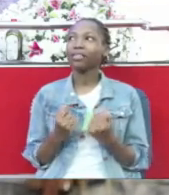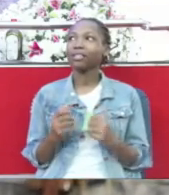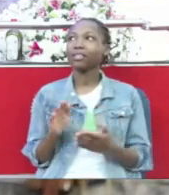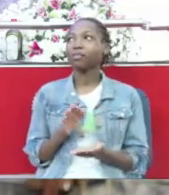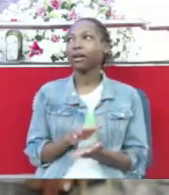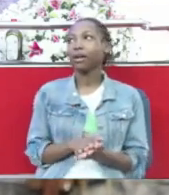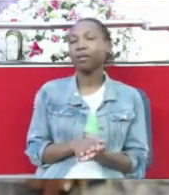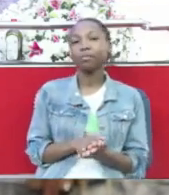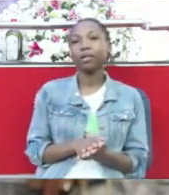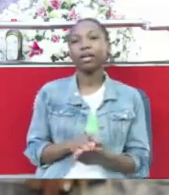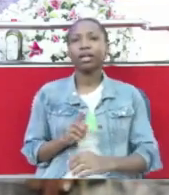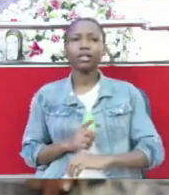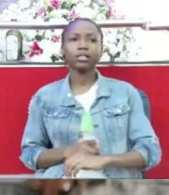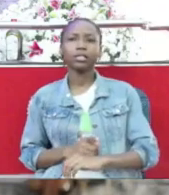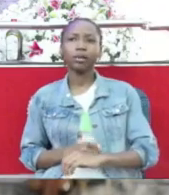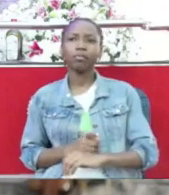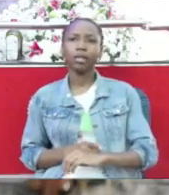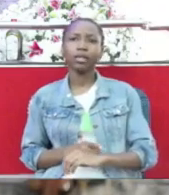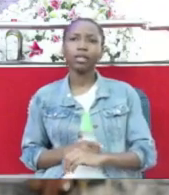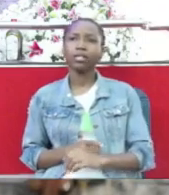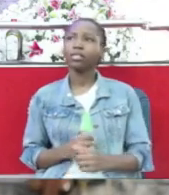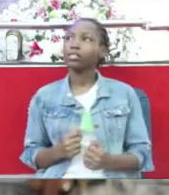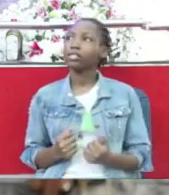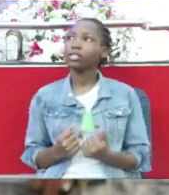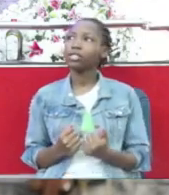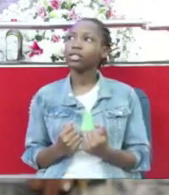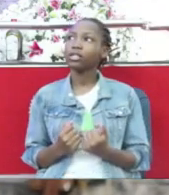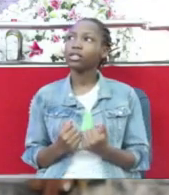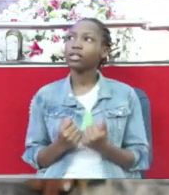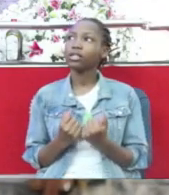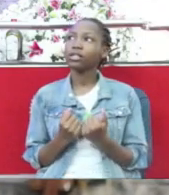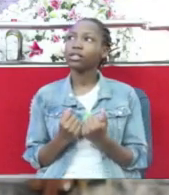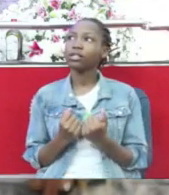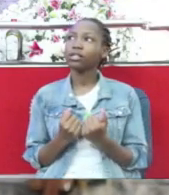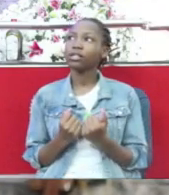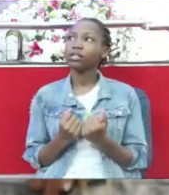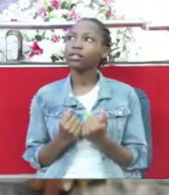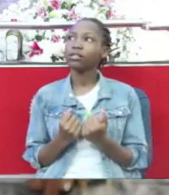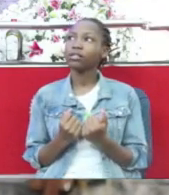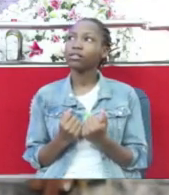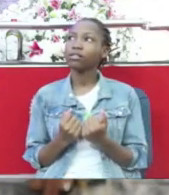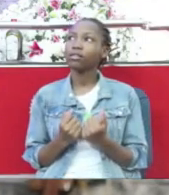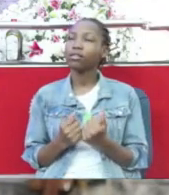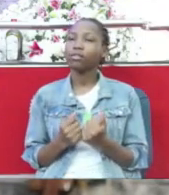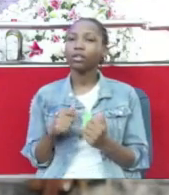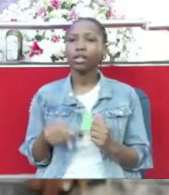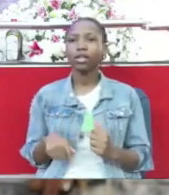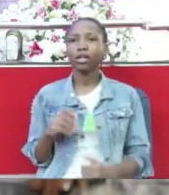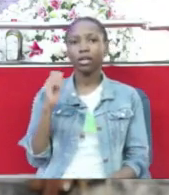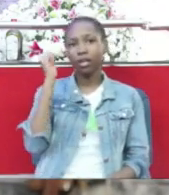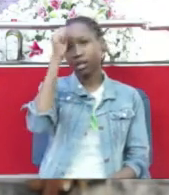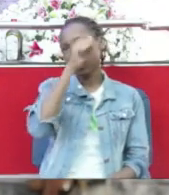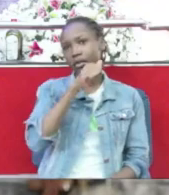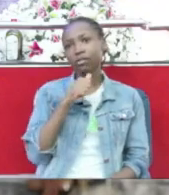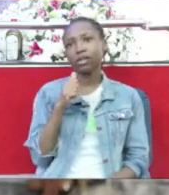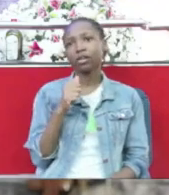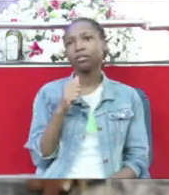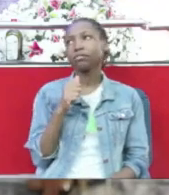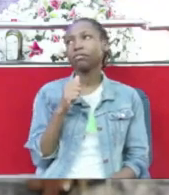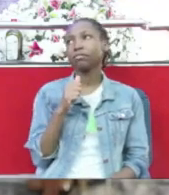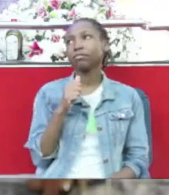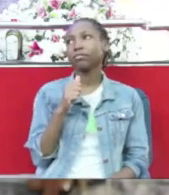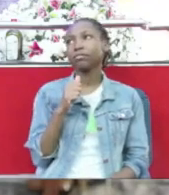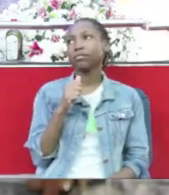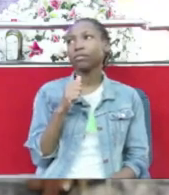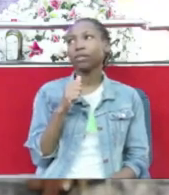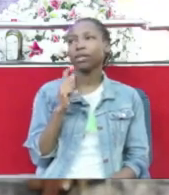strategic opportunity. Kwa mpango wa Mungu imekuja ni nafasi nzuri sana ya Ukristo. For us in Africa. Sisi hapa Afrika. And I know there are those who are looking